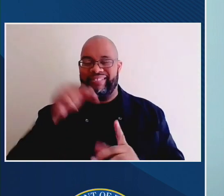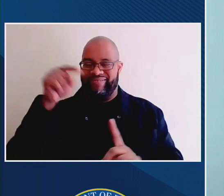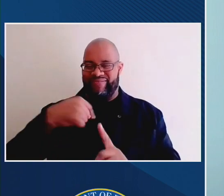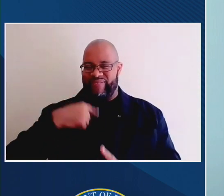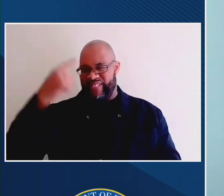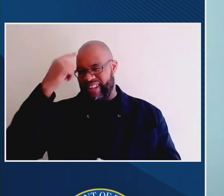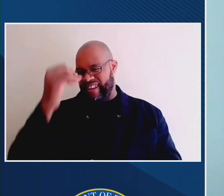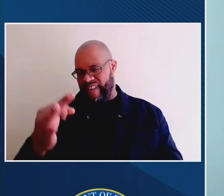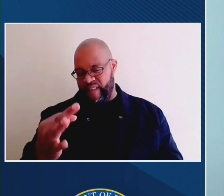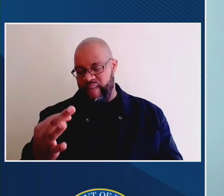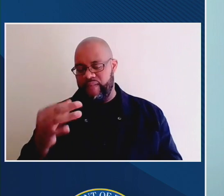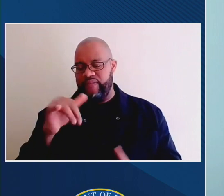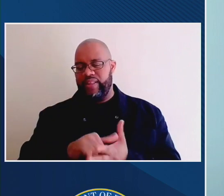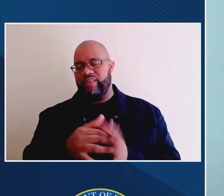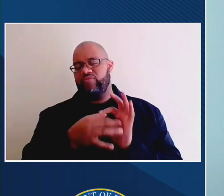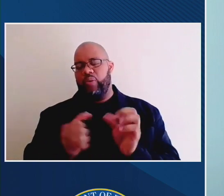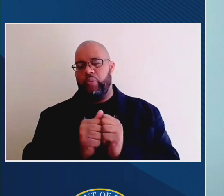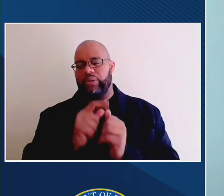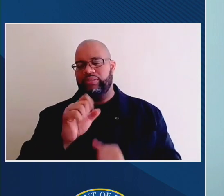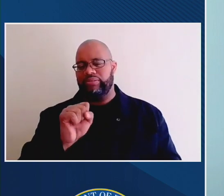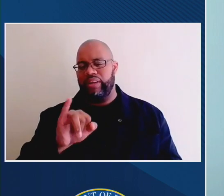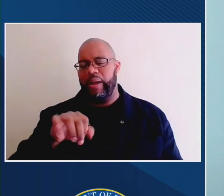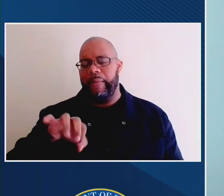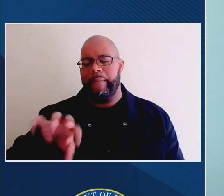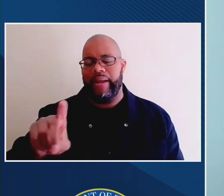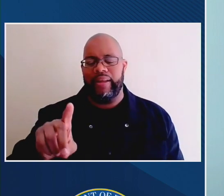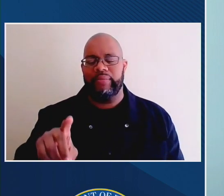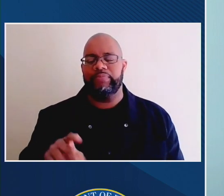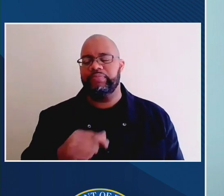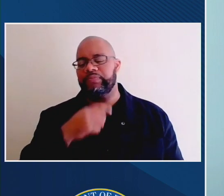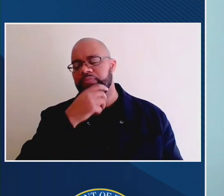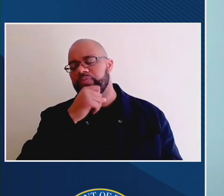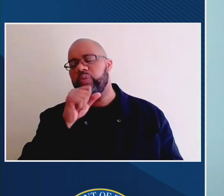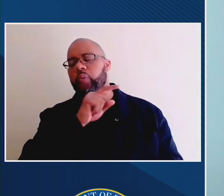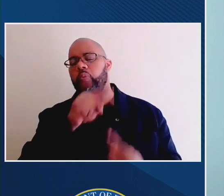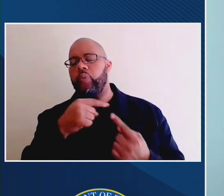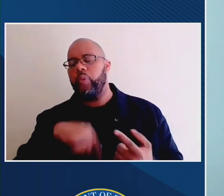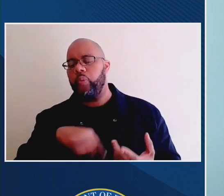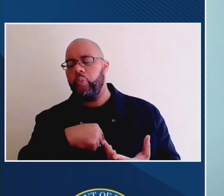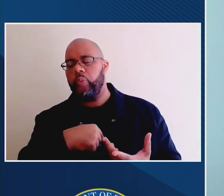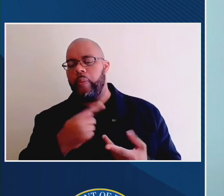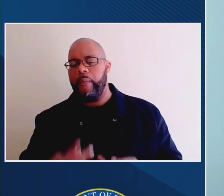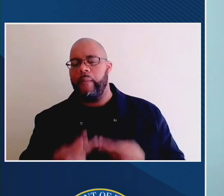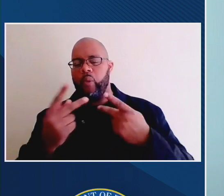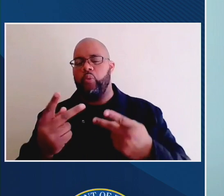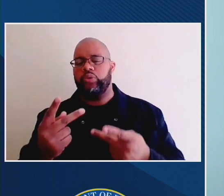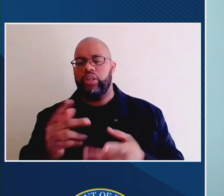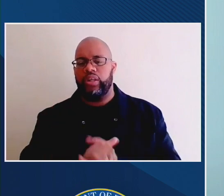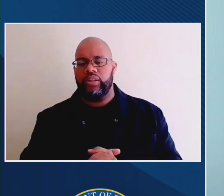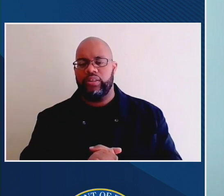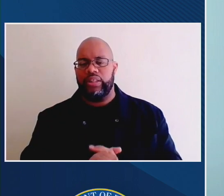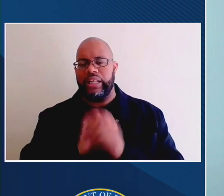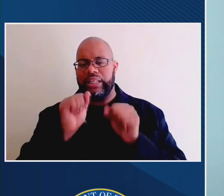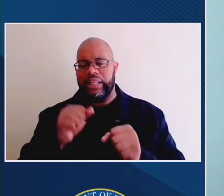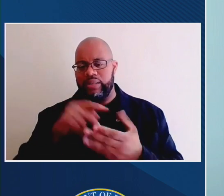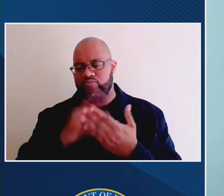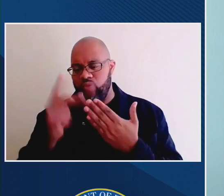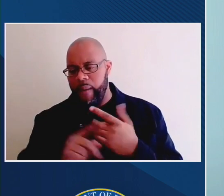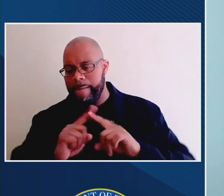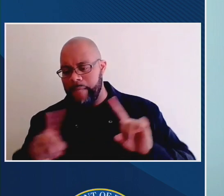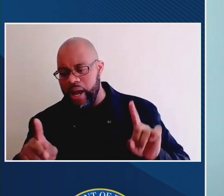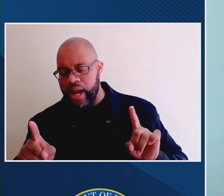was in regard to the stipend. Whenever we're, the proposal of, they can be in the program, but they're not